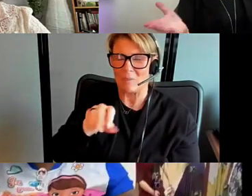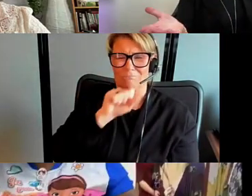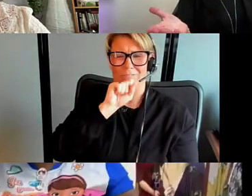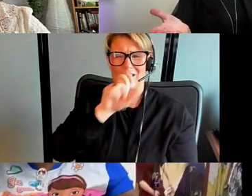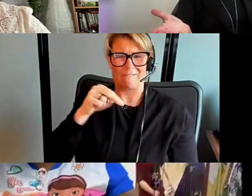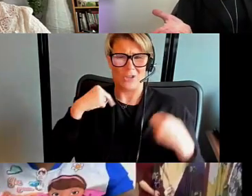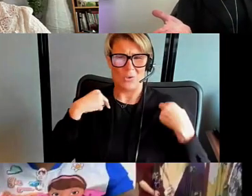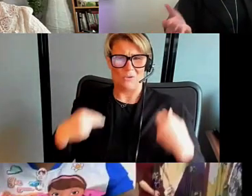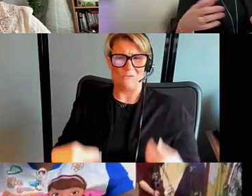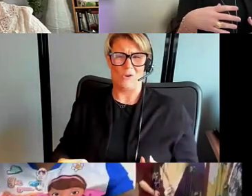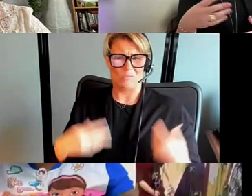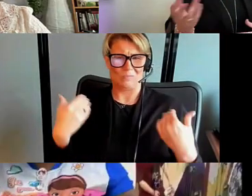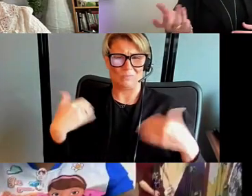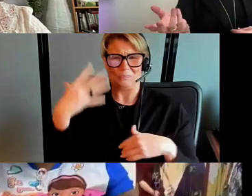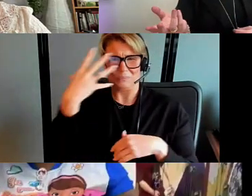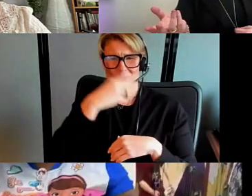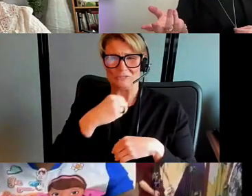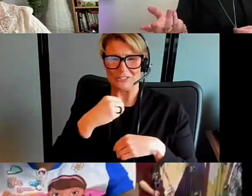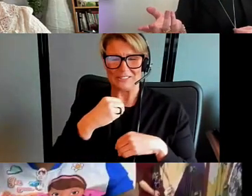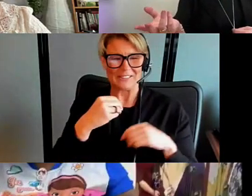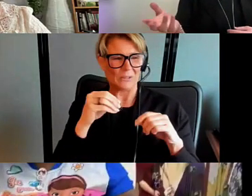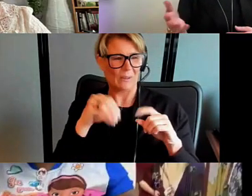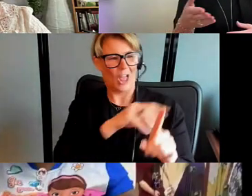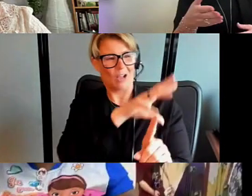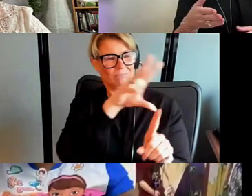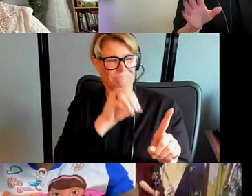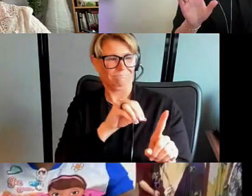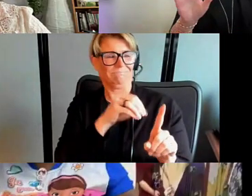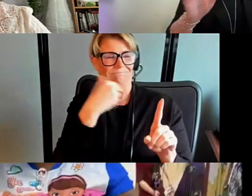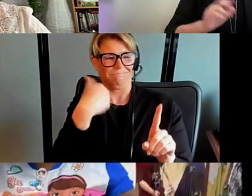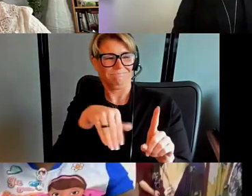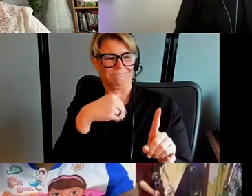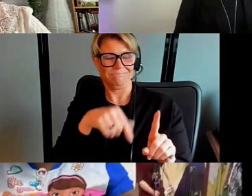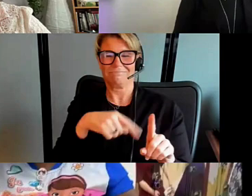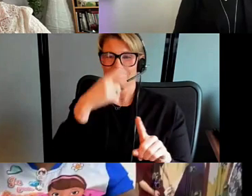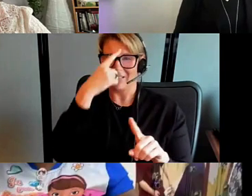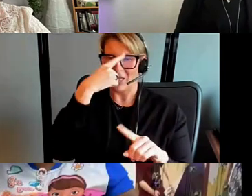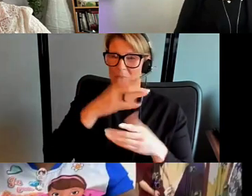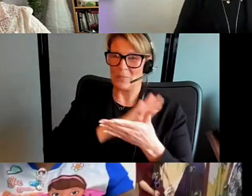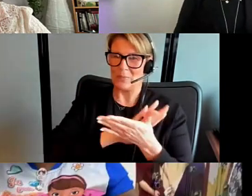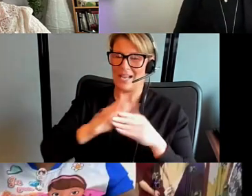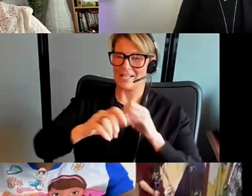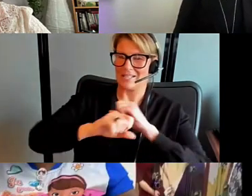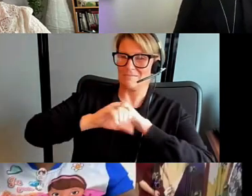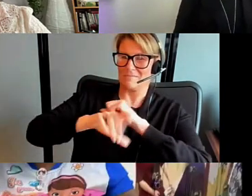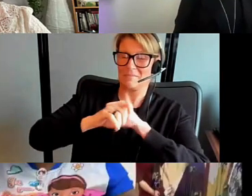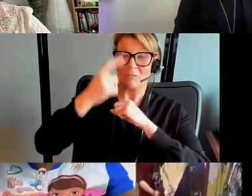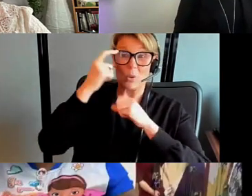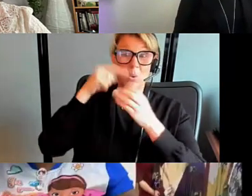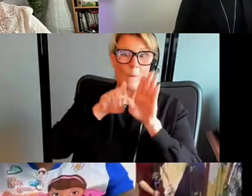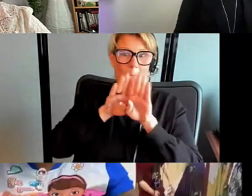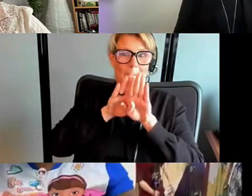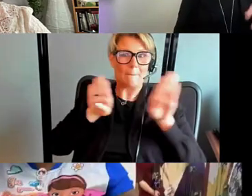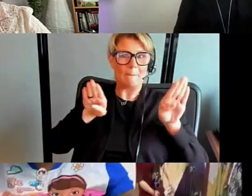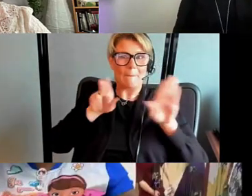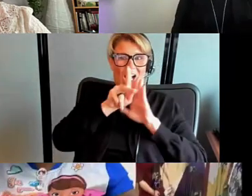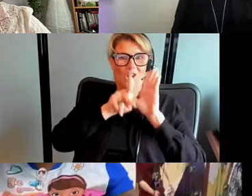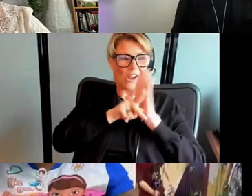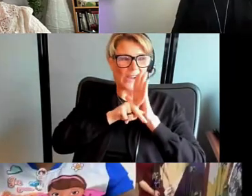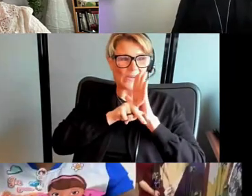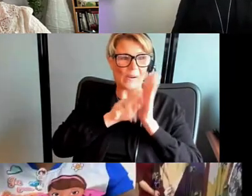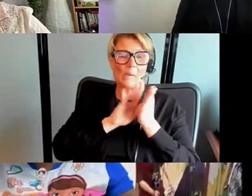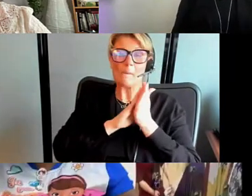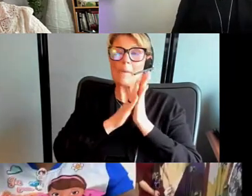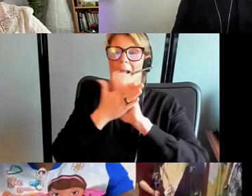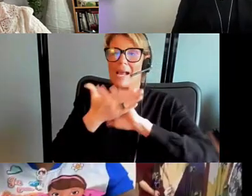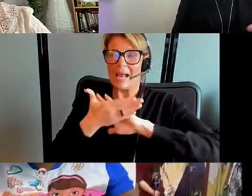but it makes a beautiful advertisement. You know, I had them against becoming a PSW locker wrap. And then